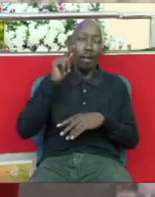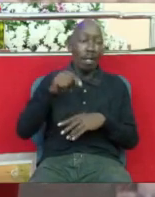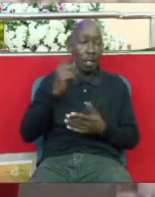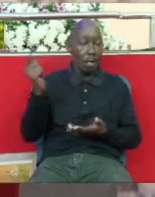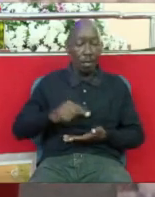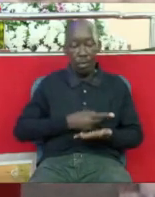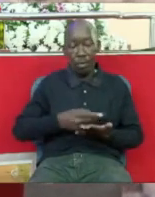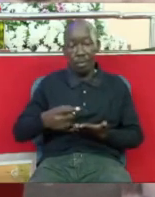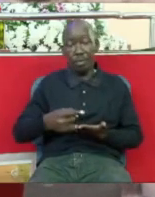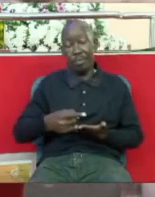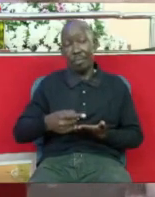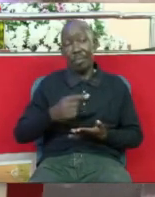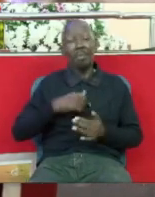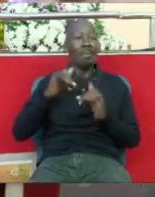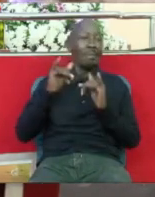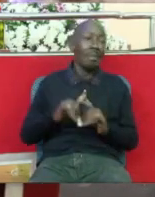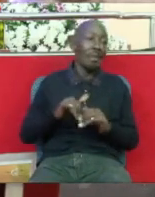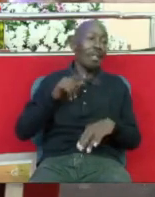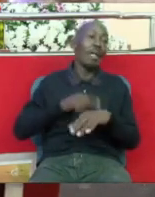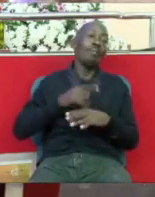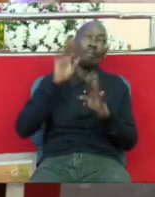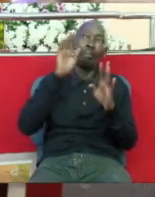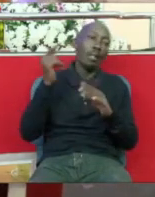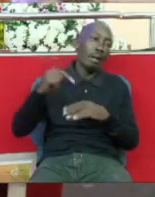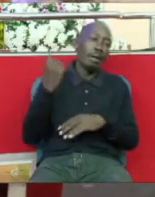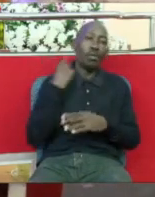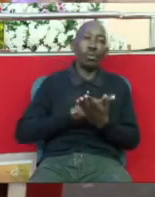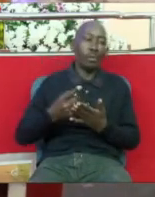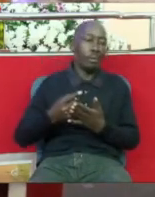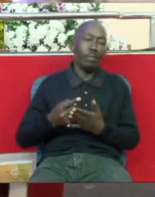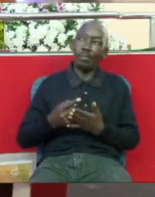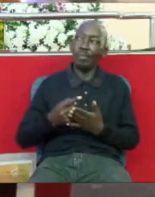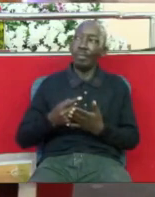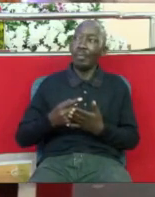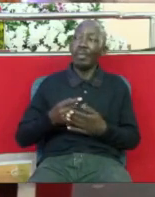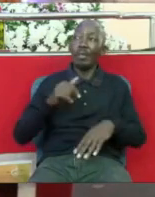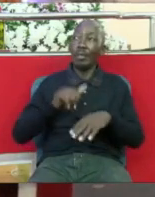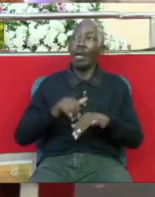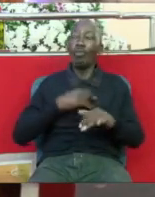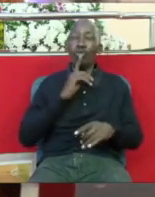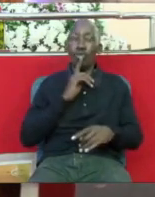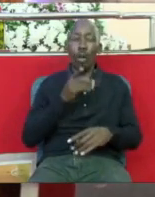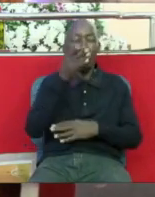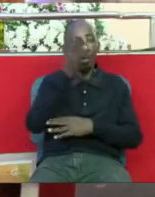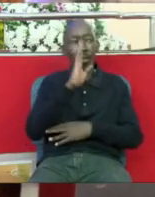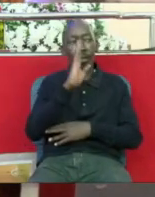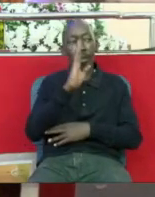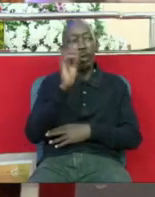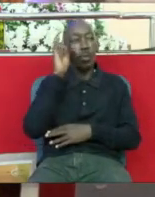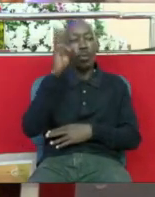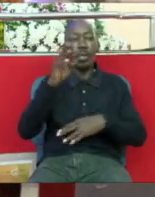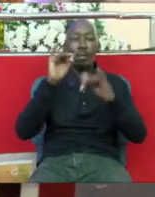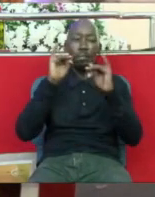hili. So I'm still in that time. Na hiyo basi yuko katika wakati ule. I'm sure God will minister